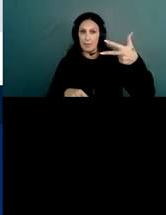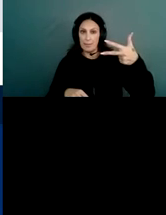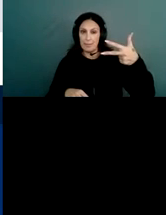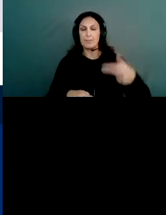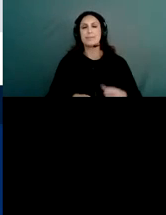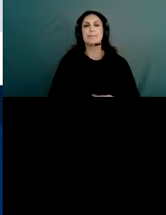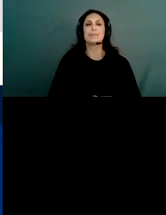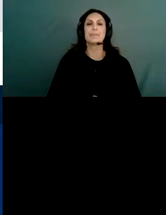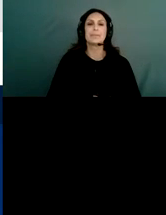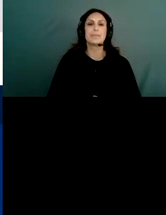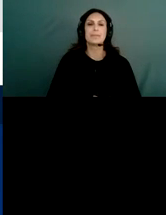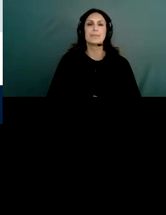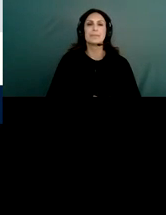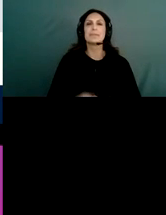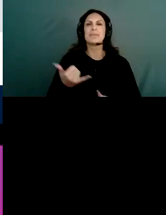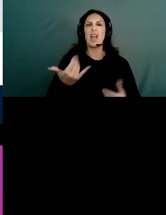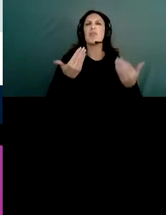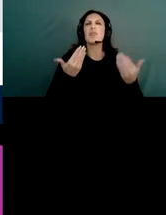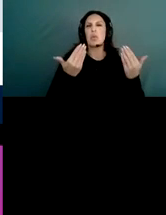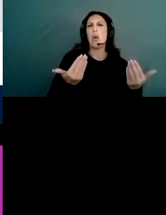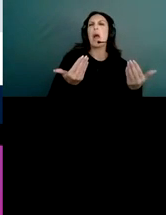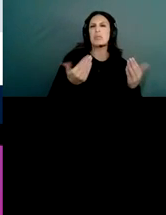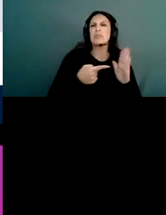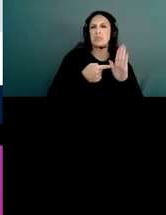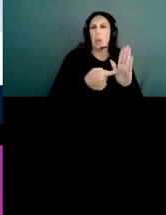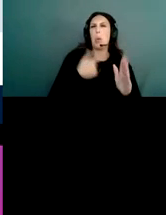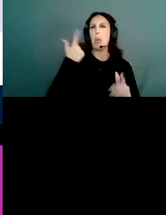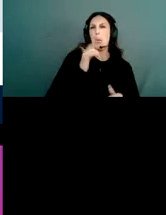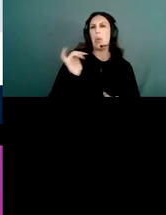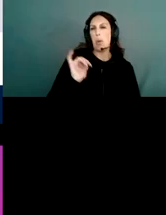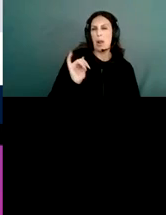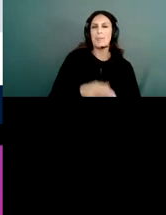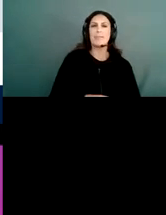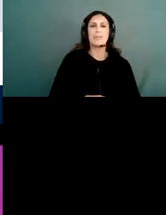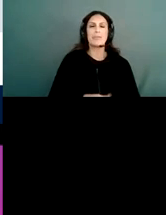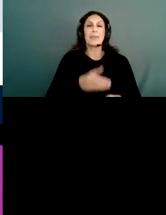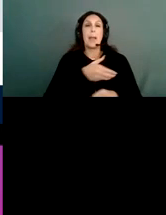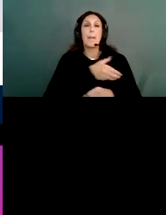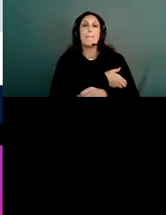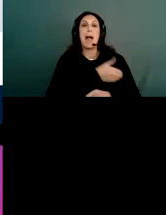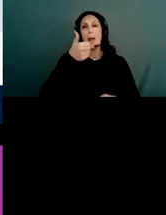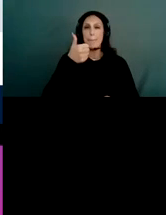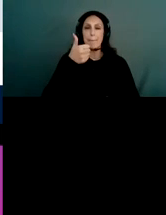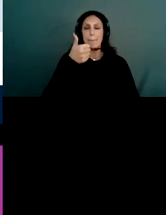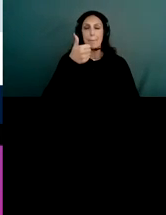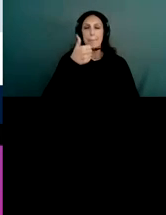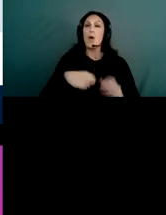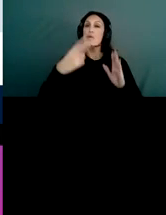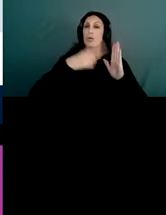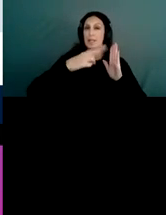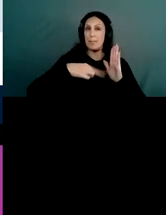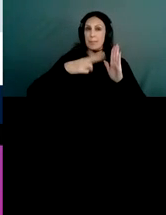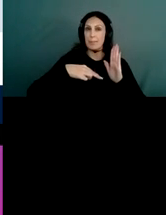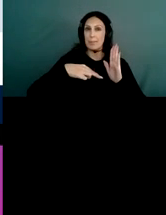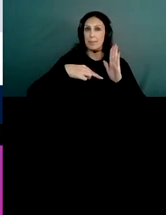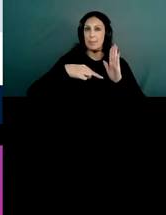So now we're going to go ahead and look at what Welcome to Lexia PowerUp Literacy. In this video, we will take a look at what students see